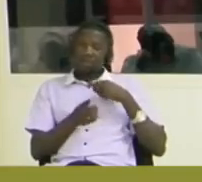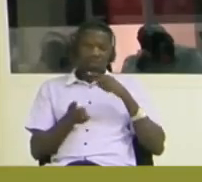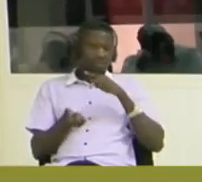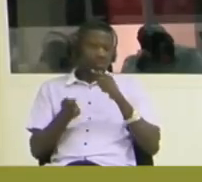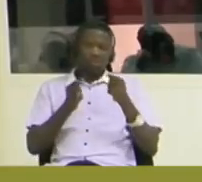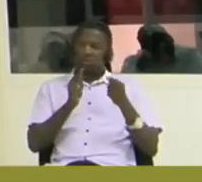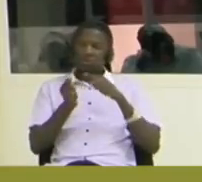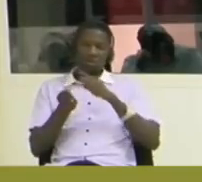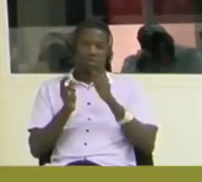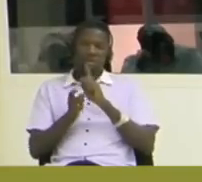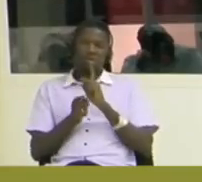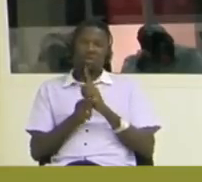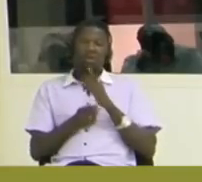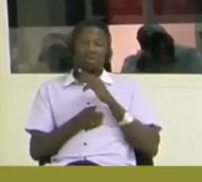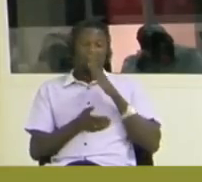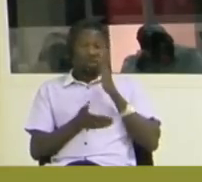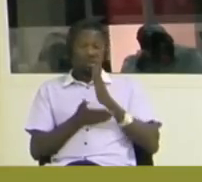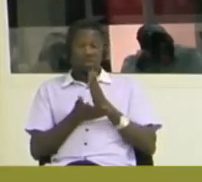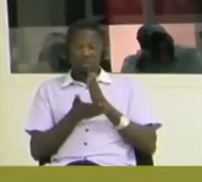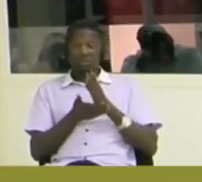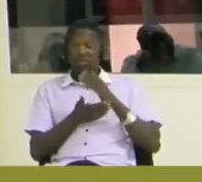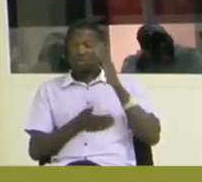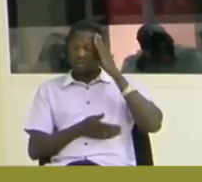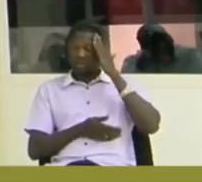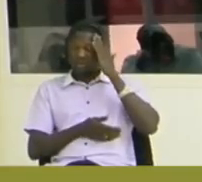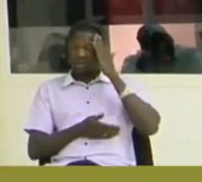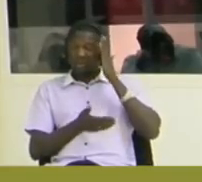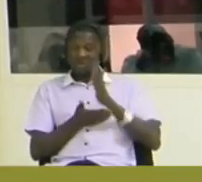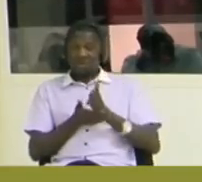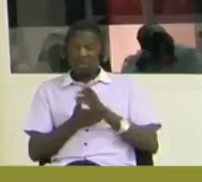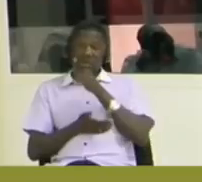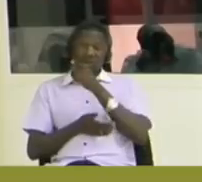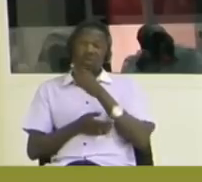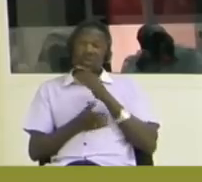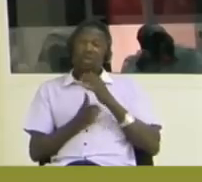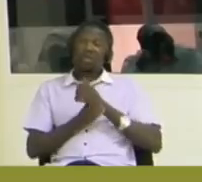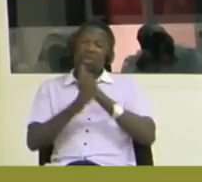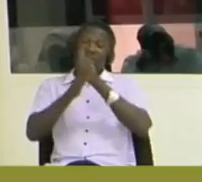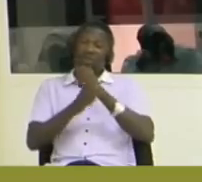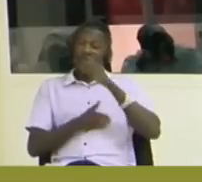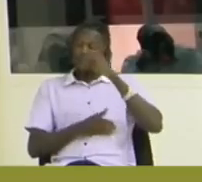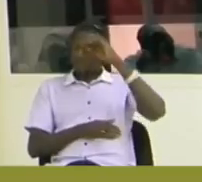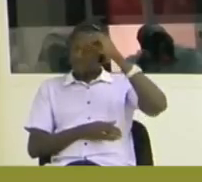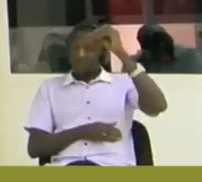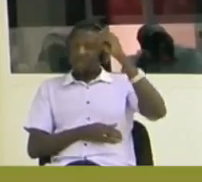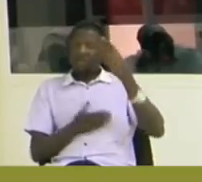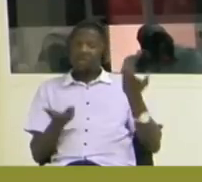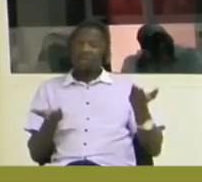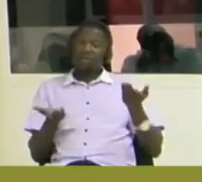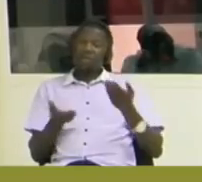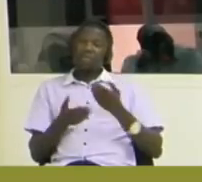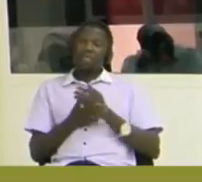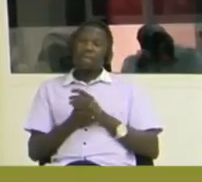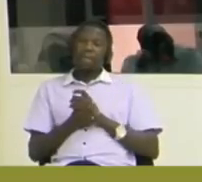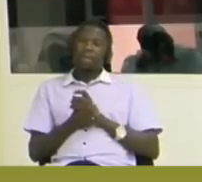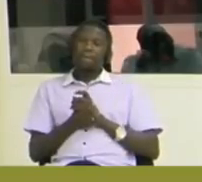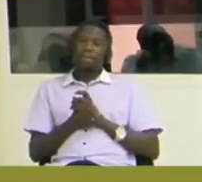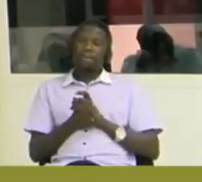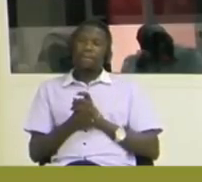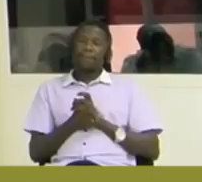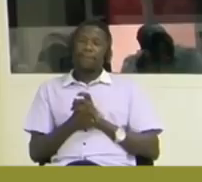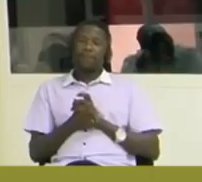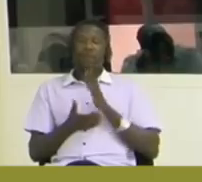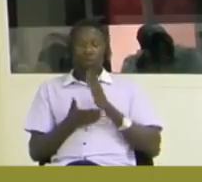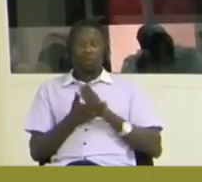incontrovertible, it is an established and known fact that you are the acting head of state. Absolutely. I am not disputing